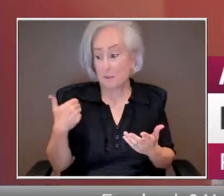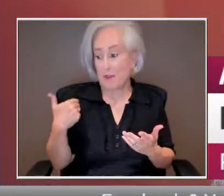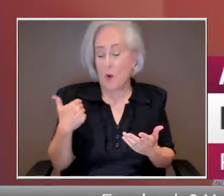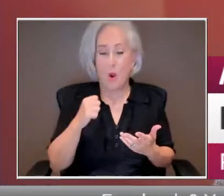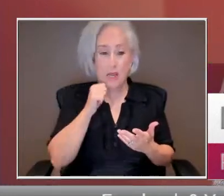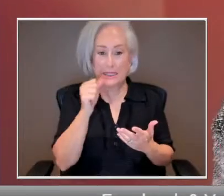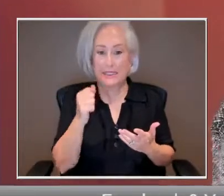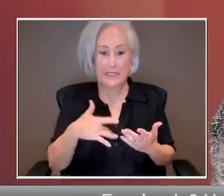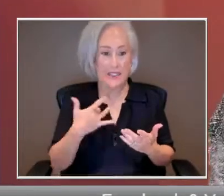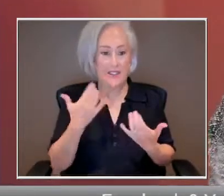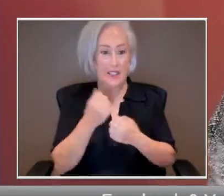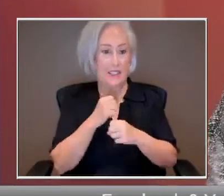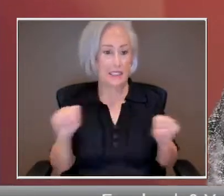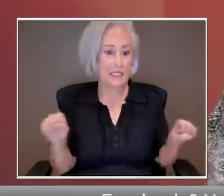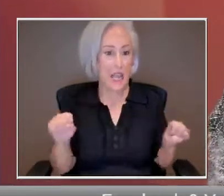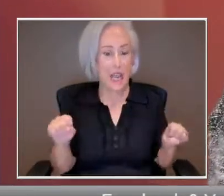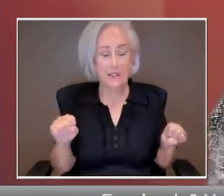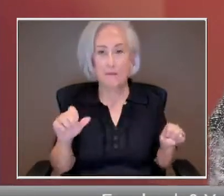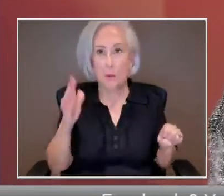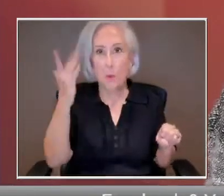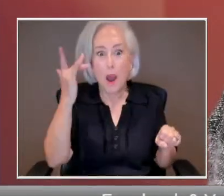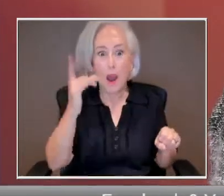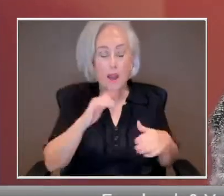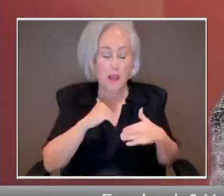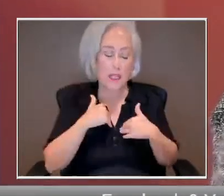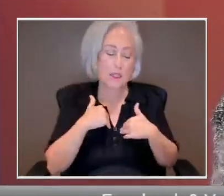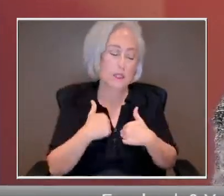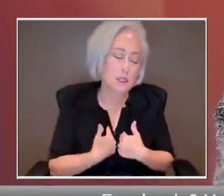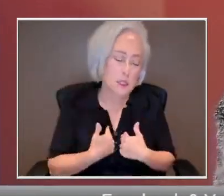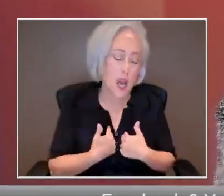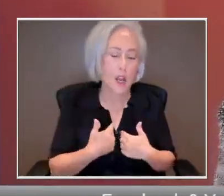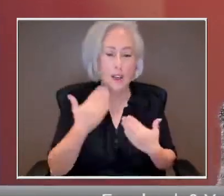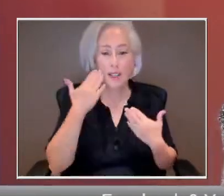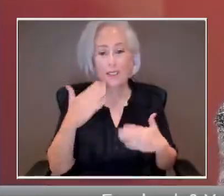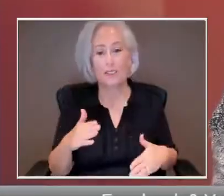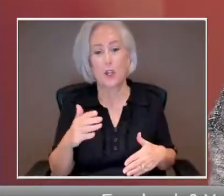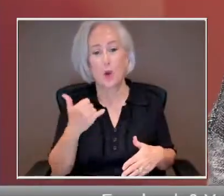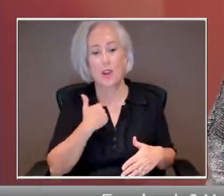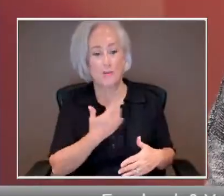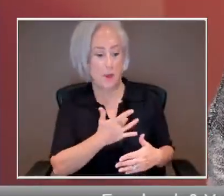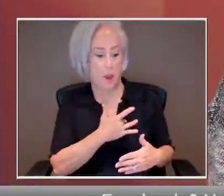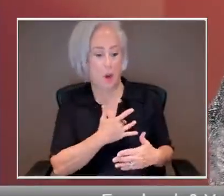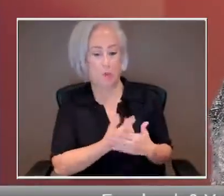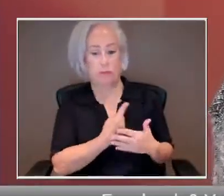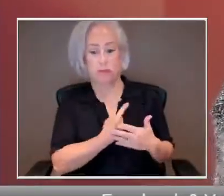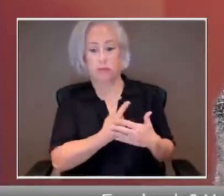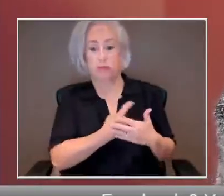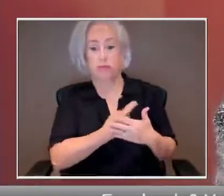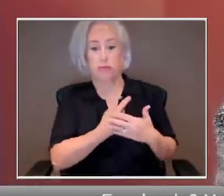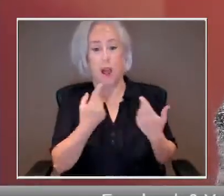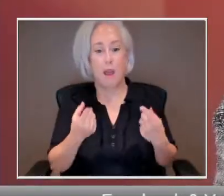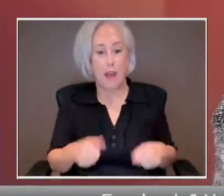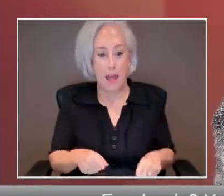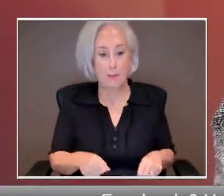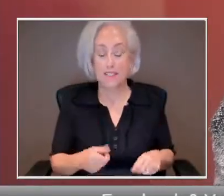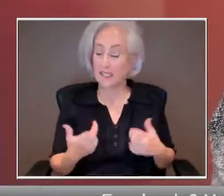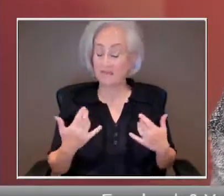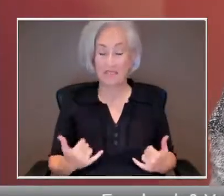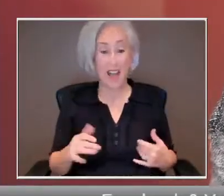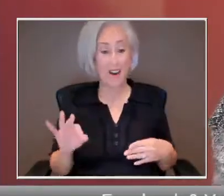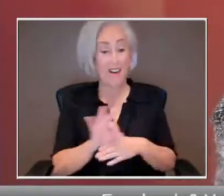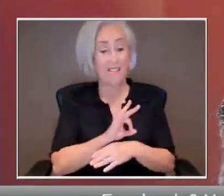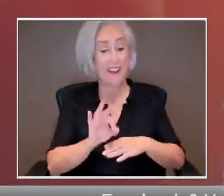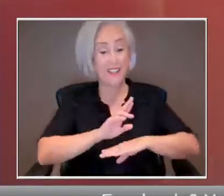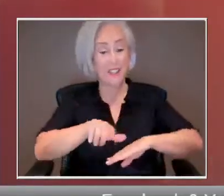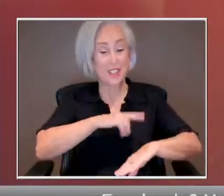was so tired, and I never knew if, you know, my heart was going to start bothering me. So I'm just able to function like a normal human